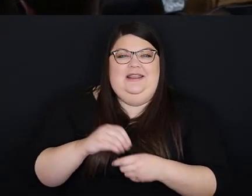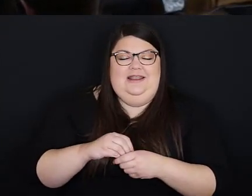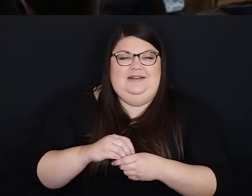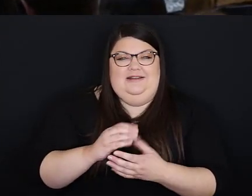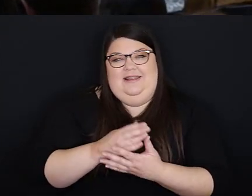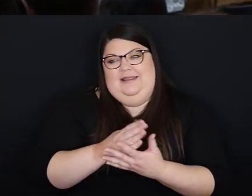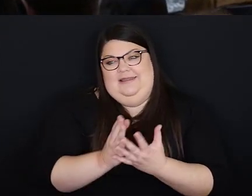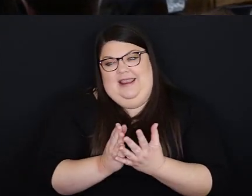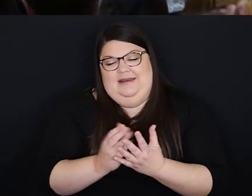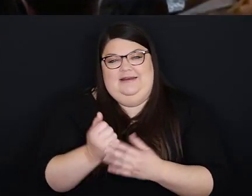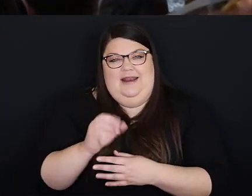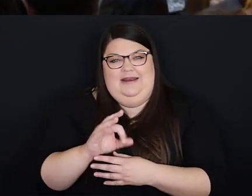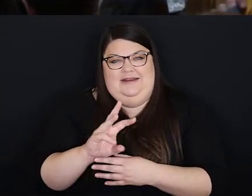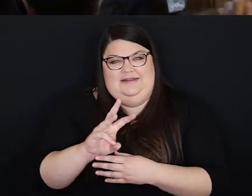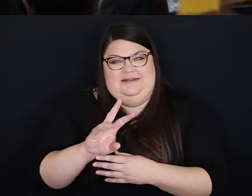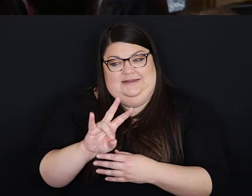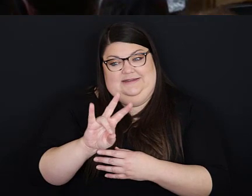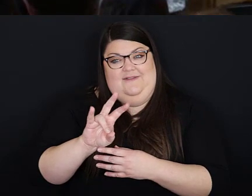1970s. So